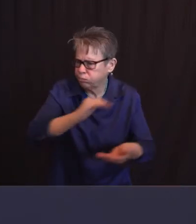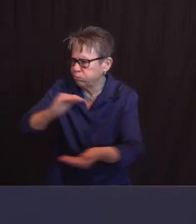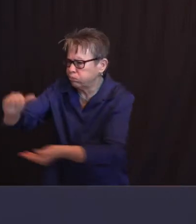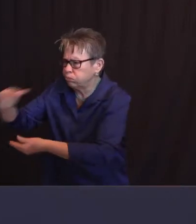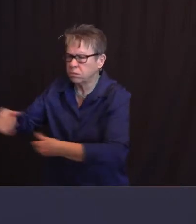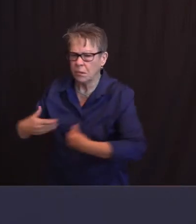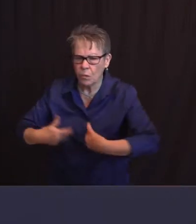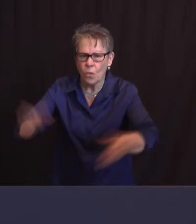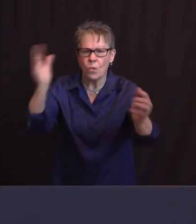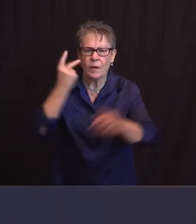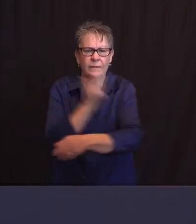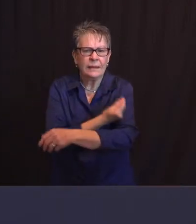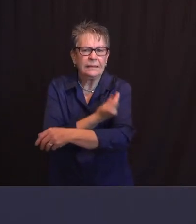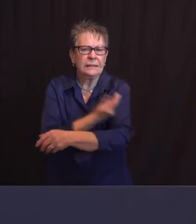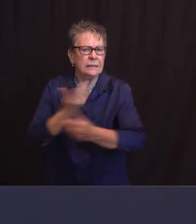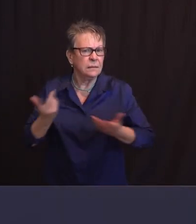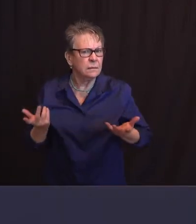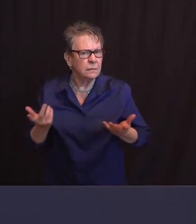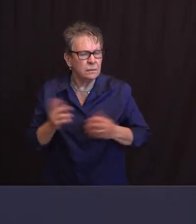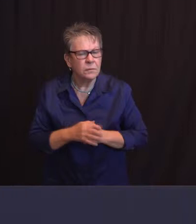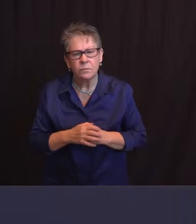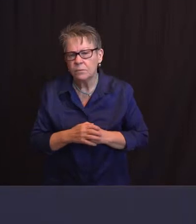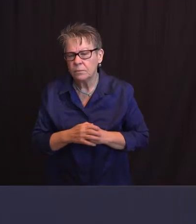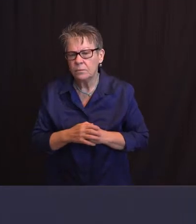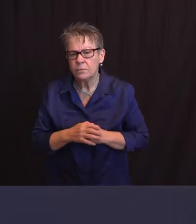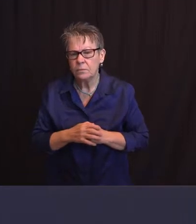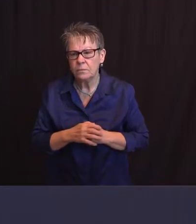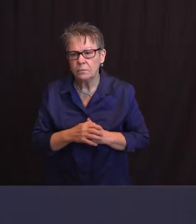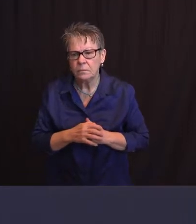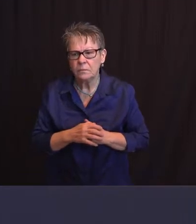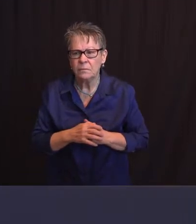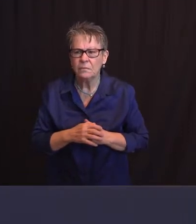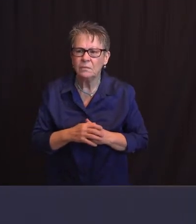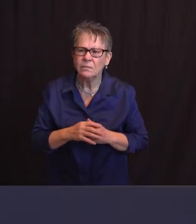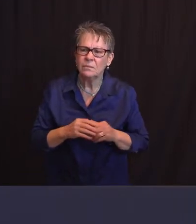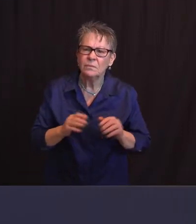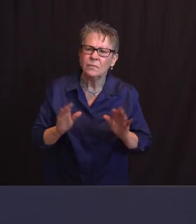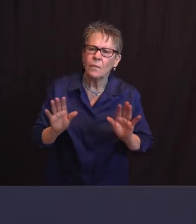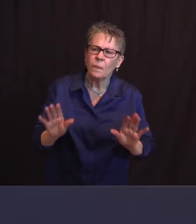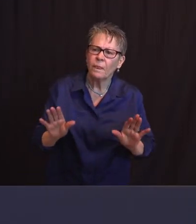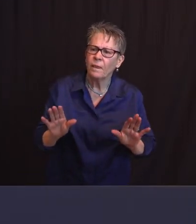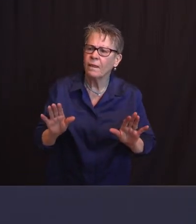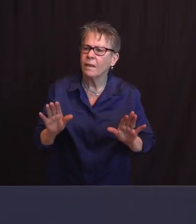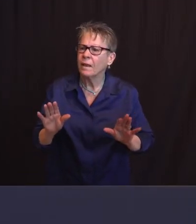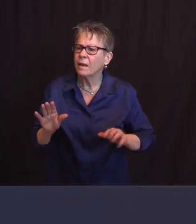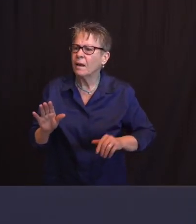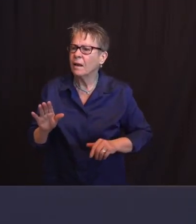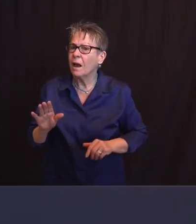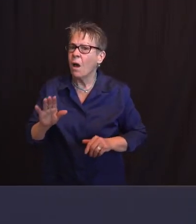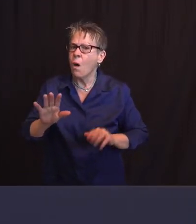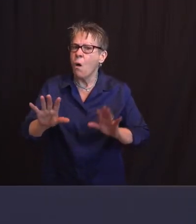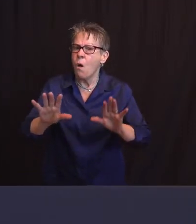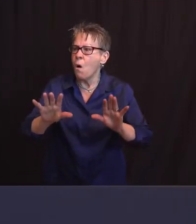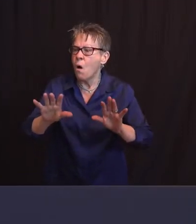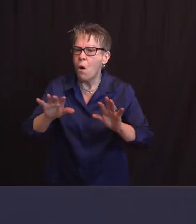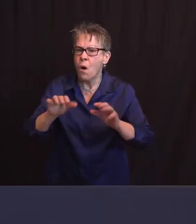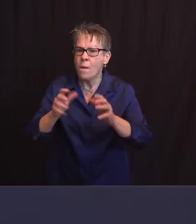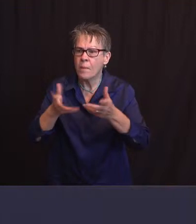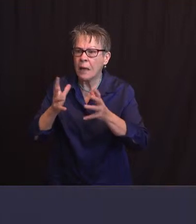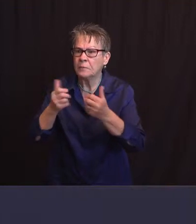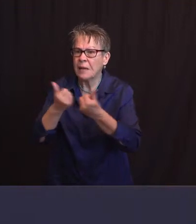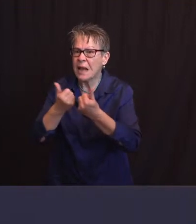So I have By the way, the Rutgers women were down by 1 with 34 seconds to go. I feel like we're seeing the